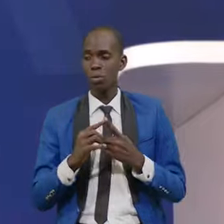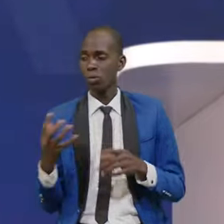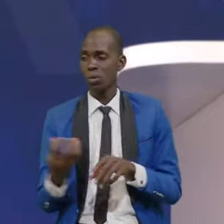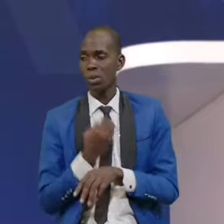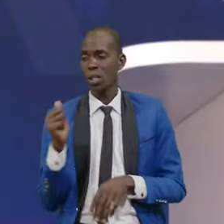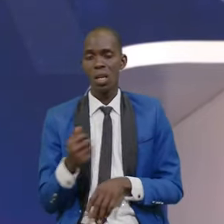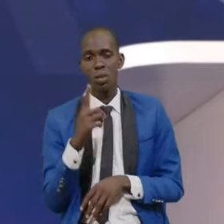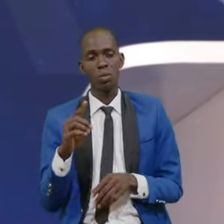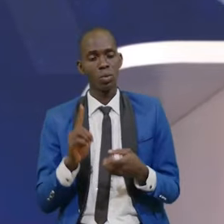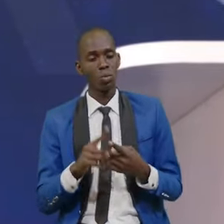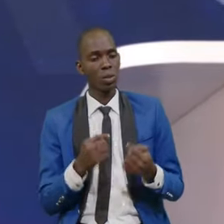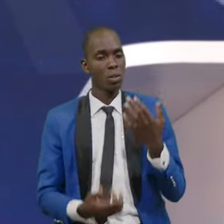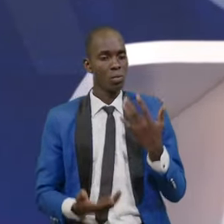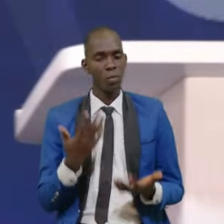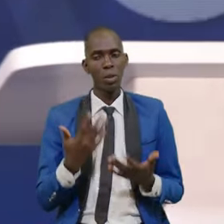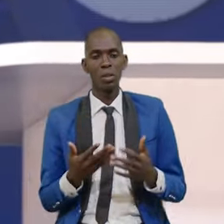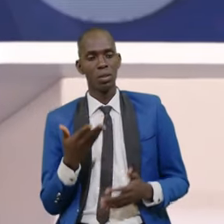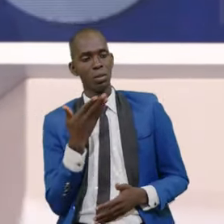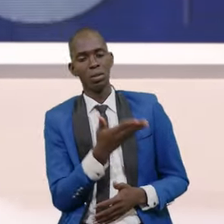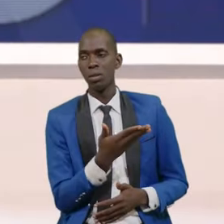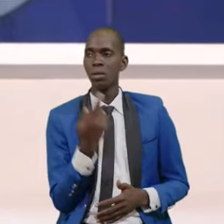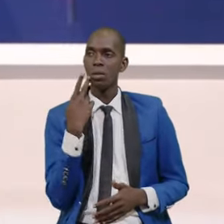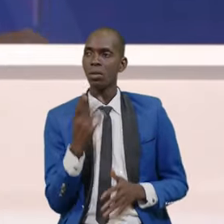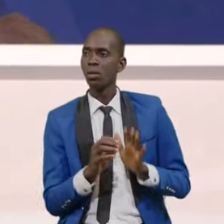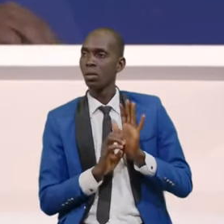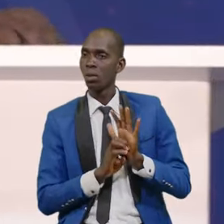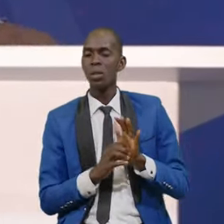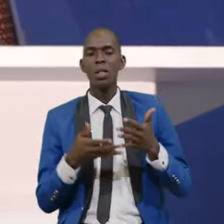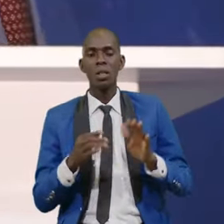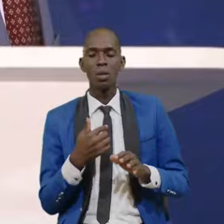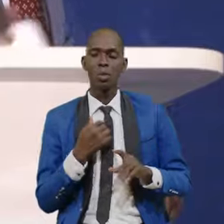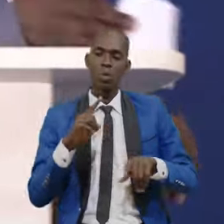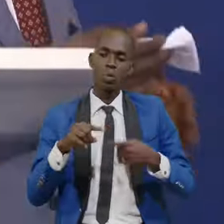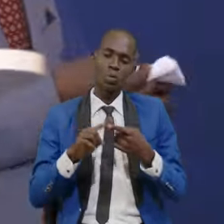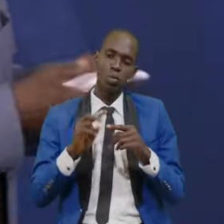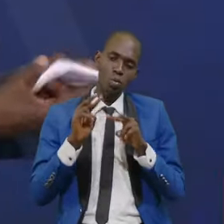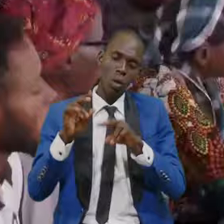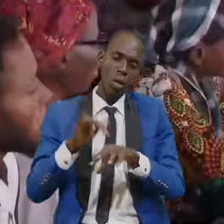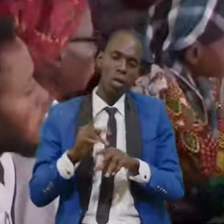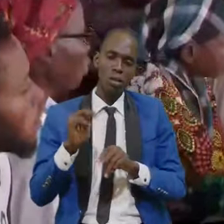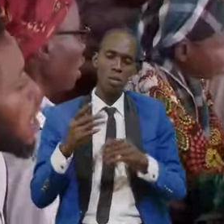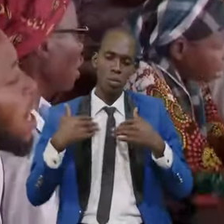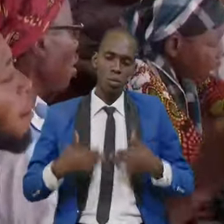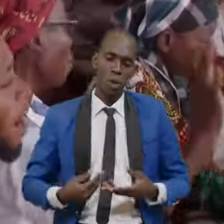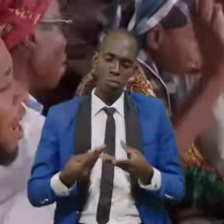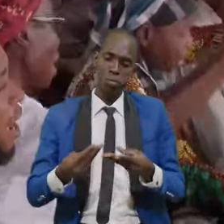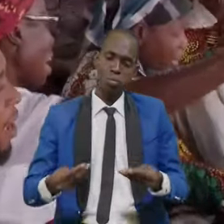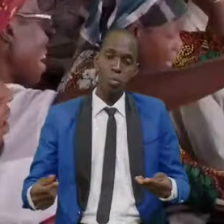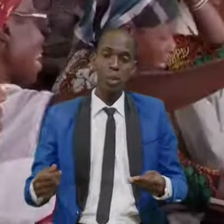the fire, there, let me go and look at their ashes. Your enemy will never see your ashes.